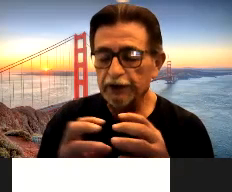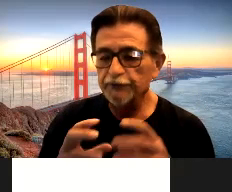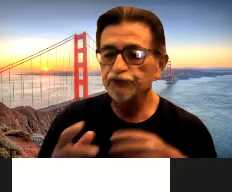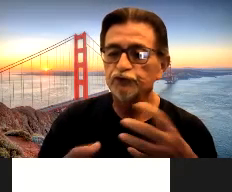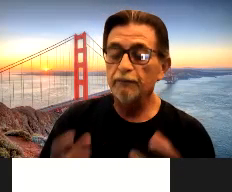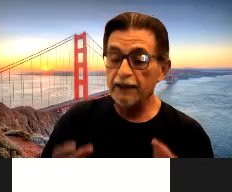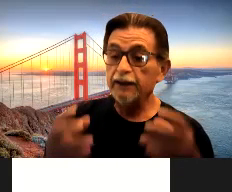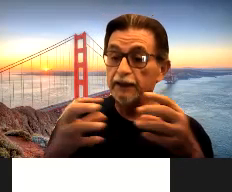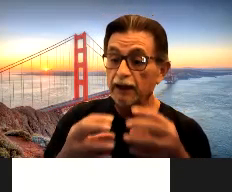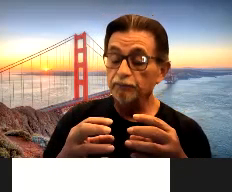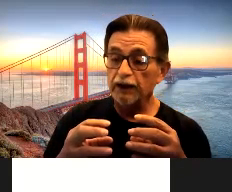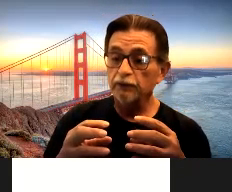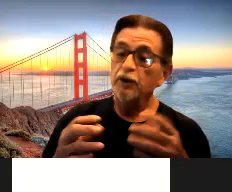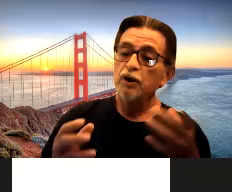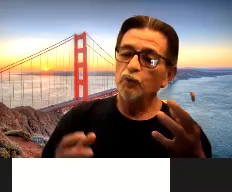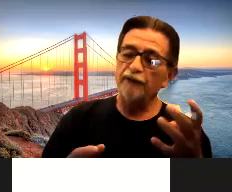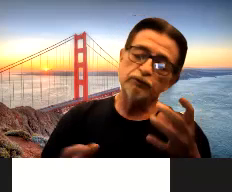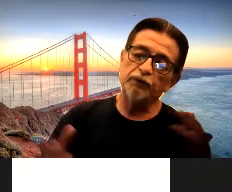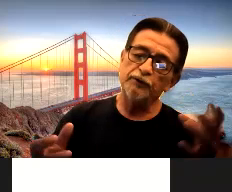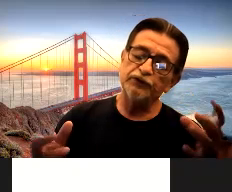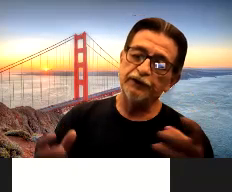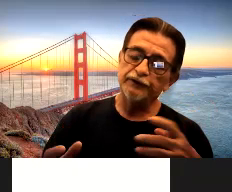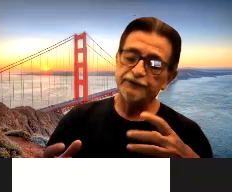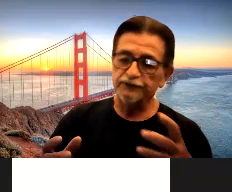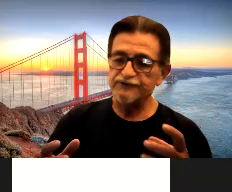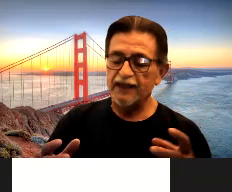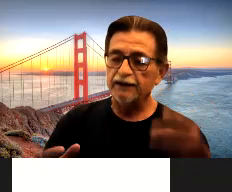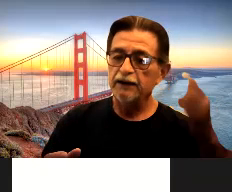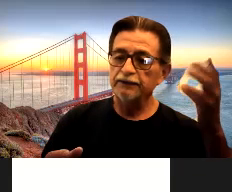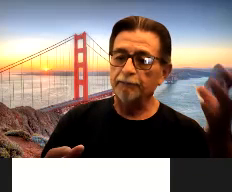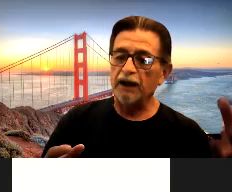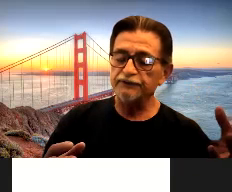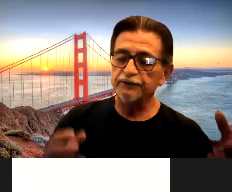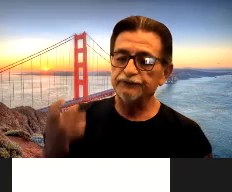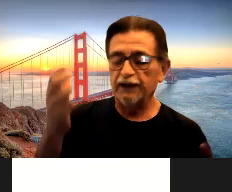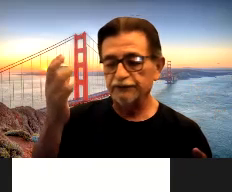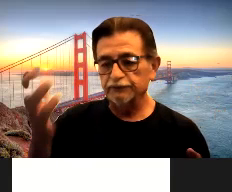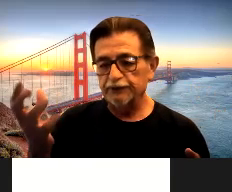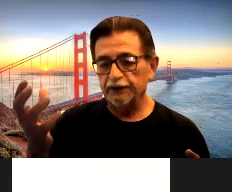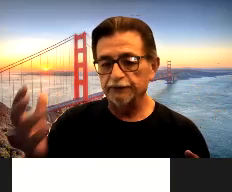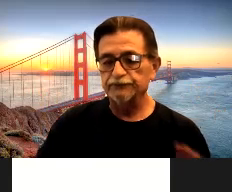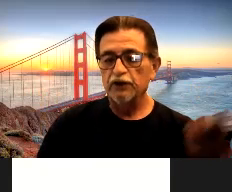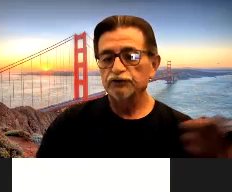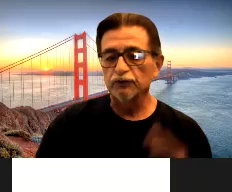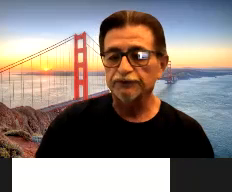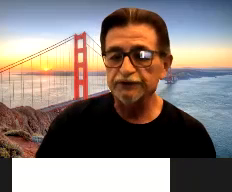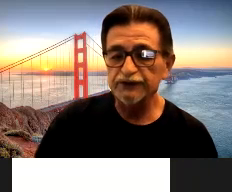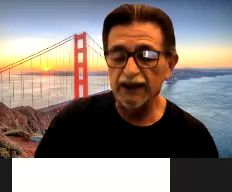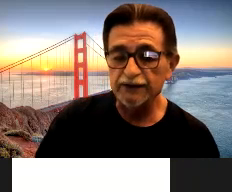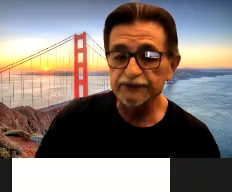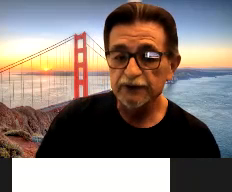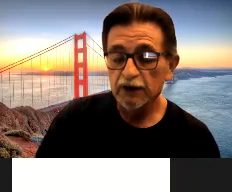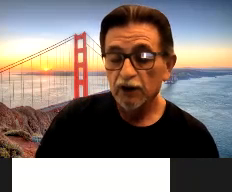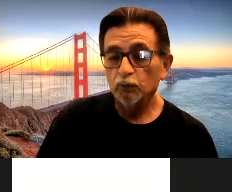them together to make a compound, we have to put them together such that the positives cancel the negatives. So in